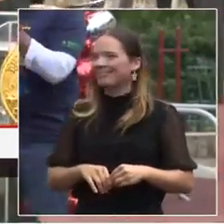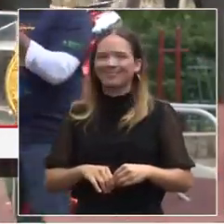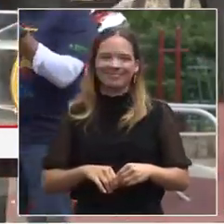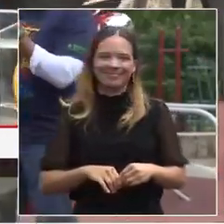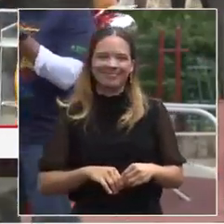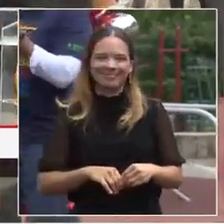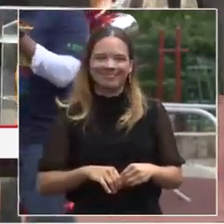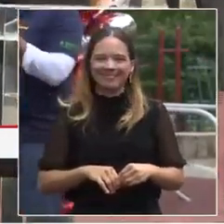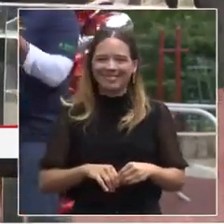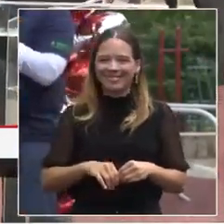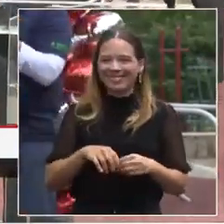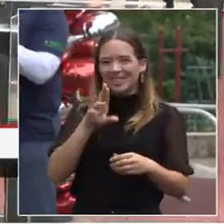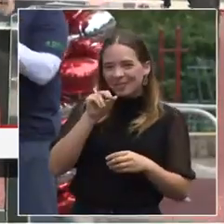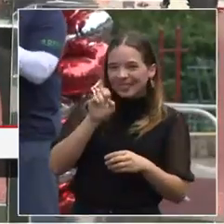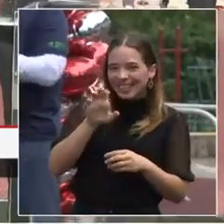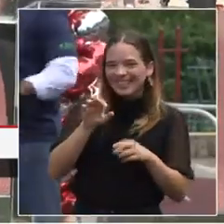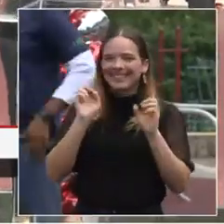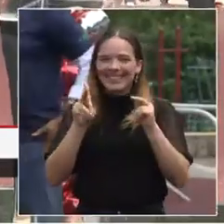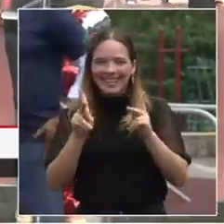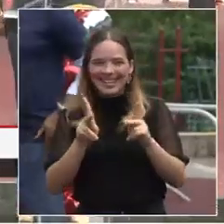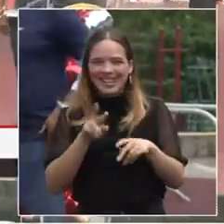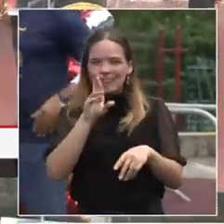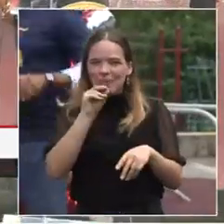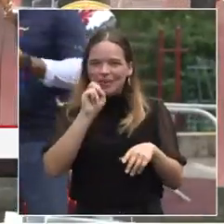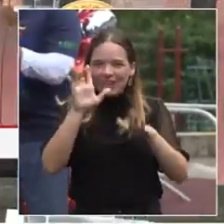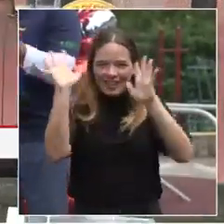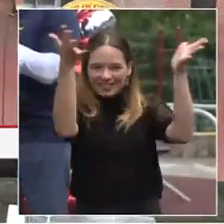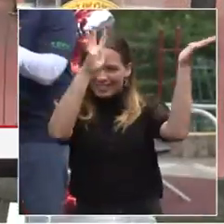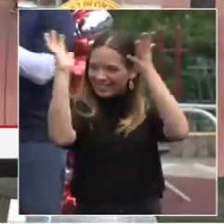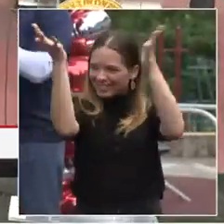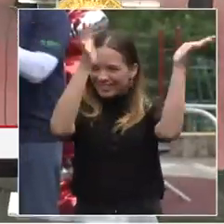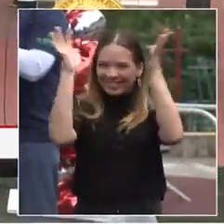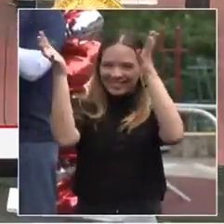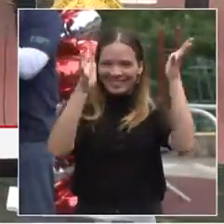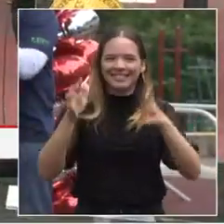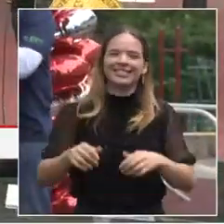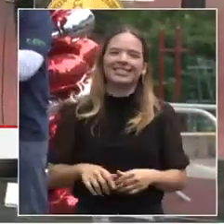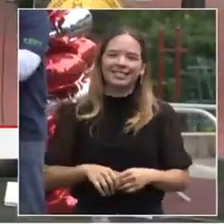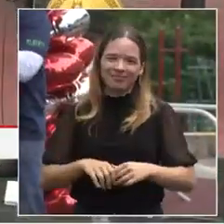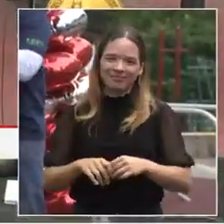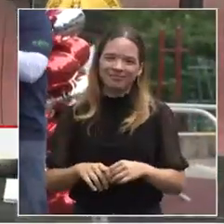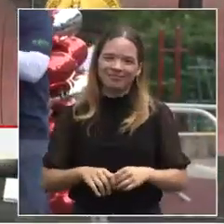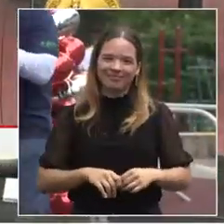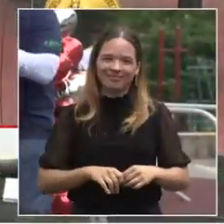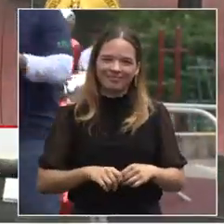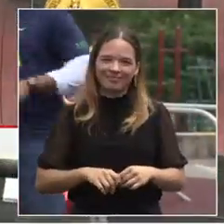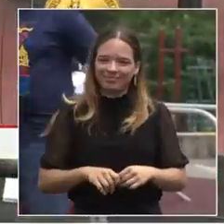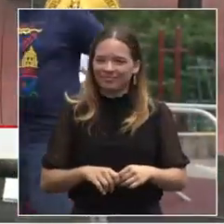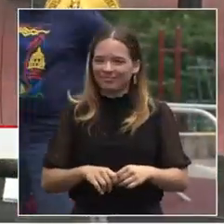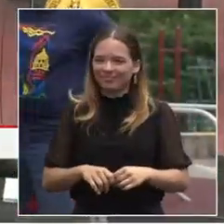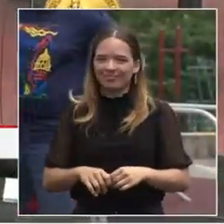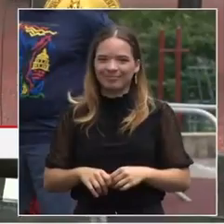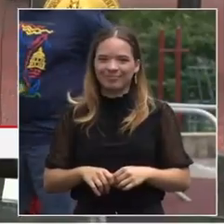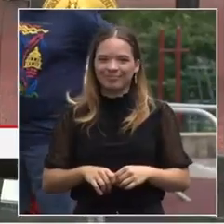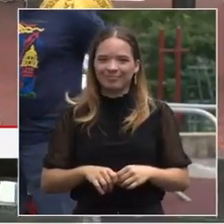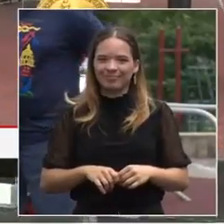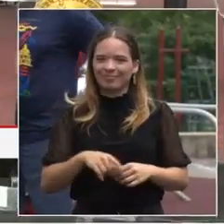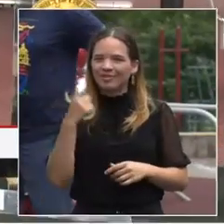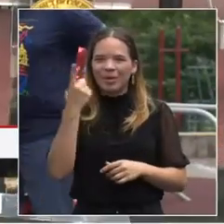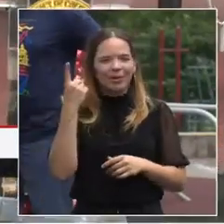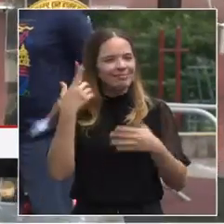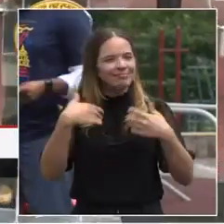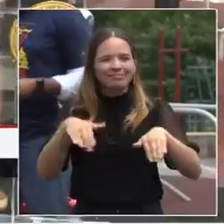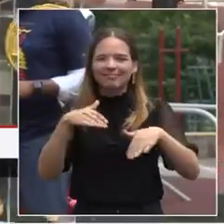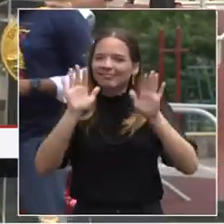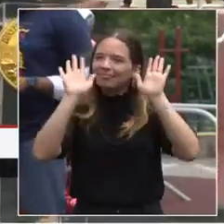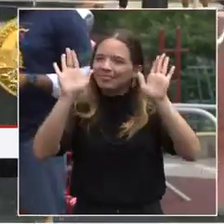Let's give Rose a big round of applause. Well, it's always great to be